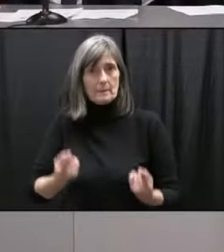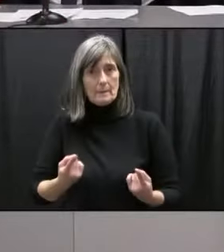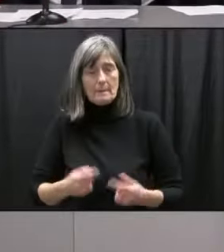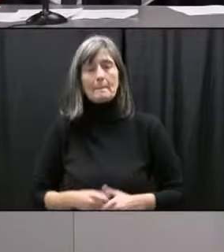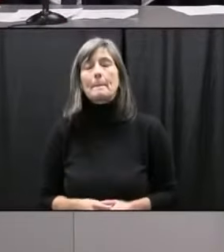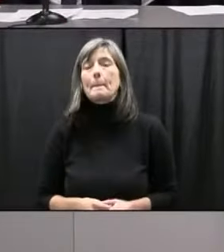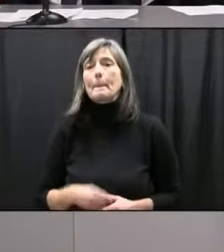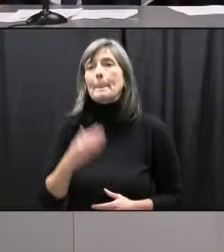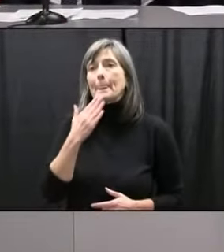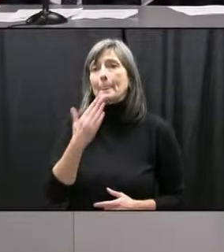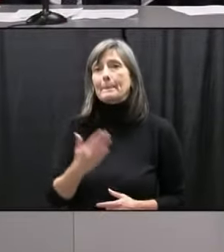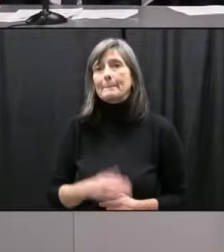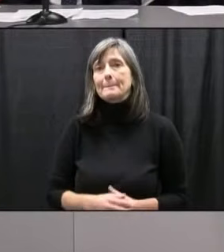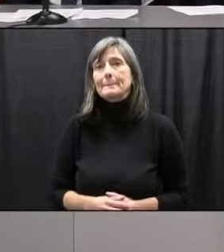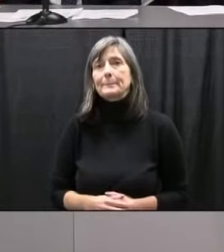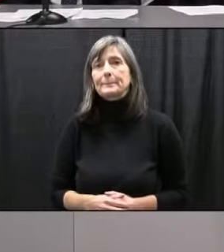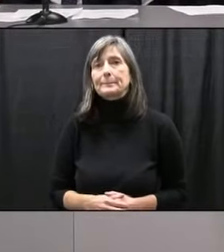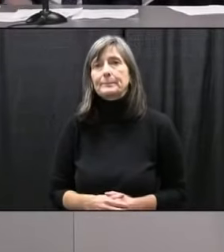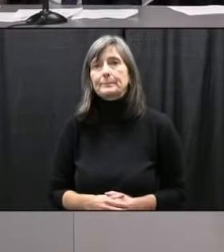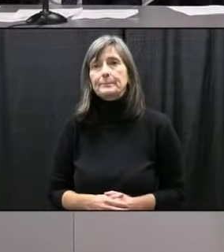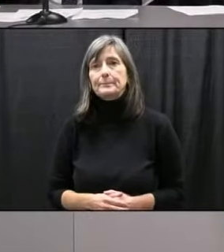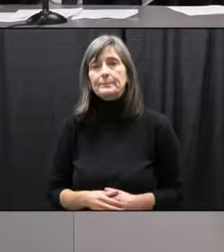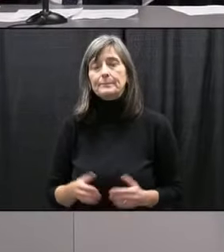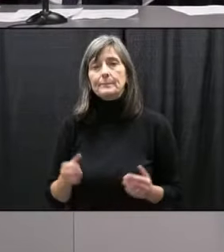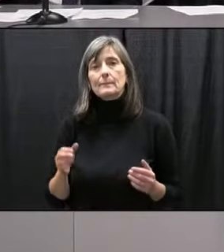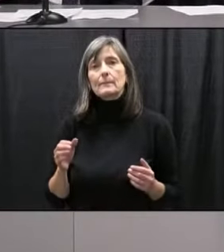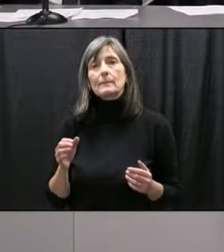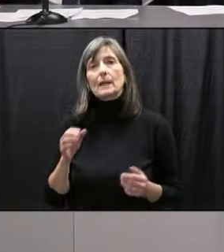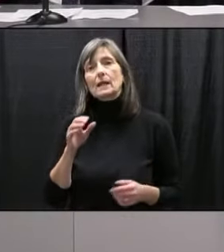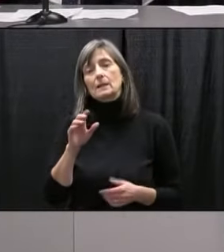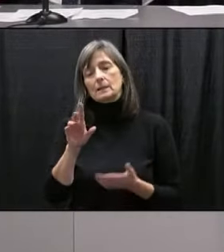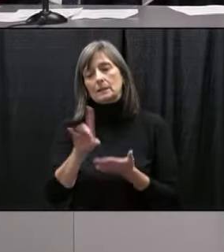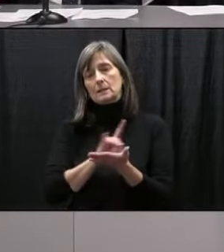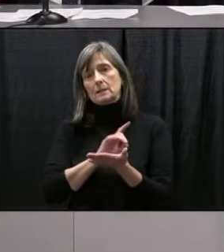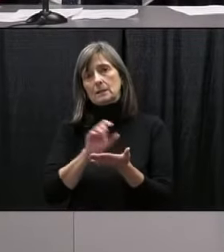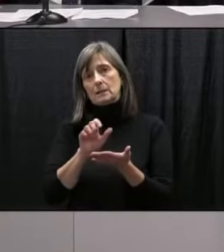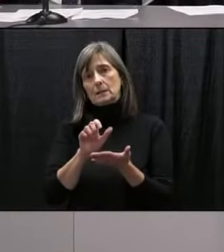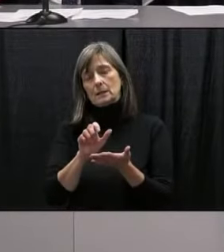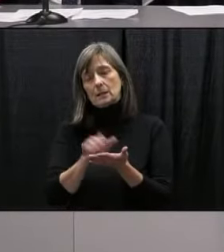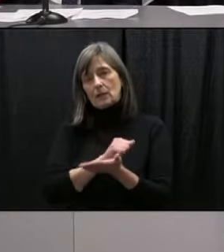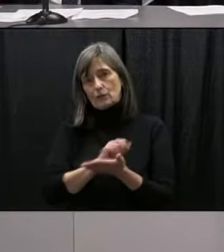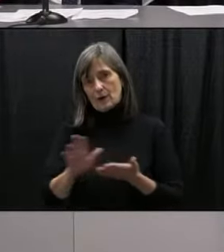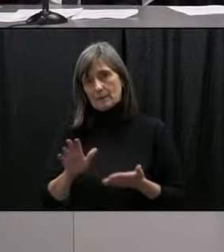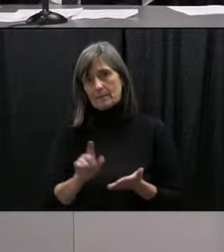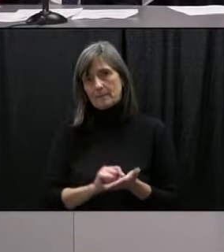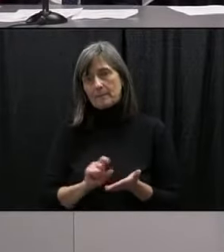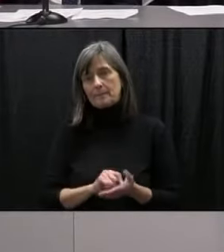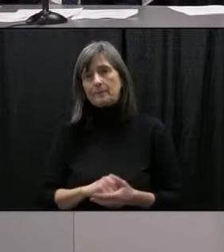Thank you. Our next questions are from Evan Kareen with The Telegram. Please go ahead.